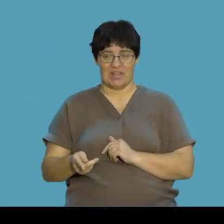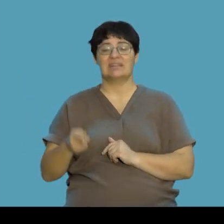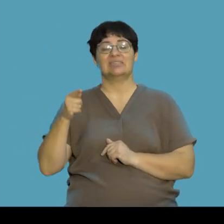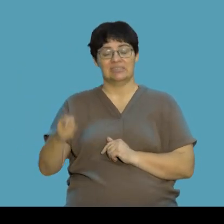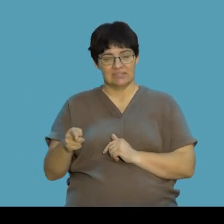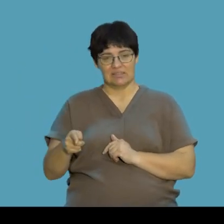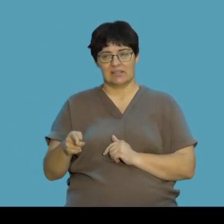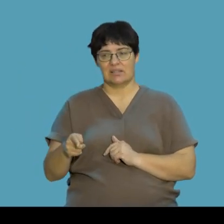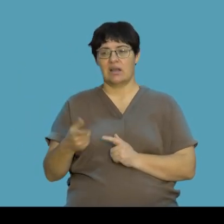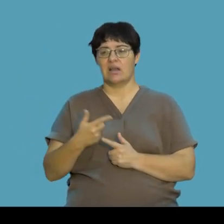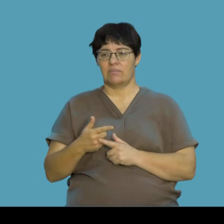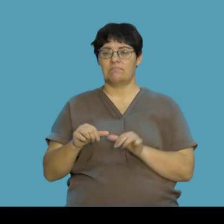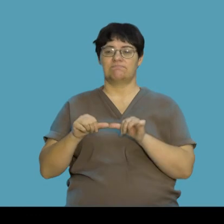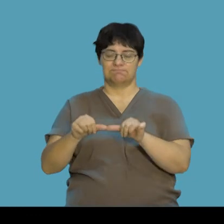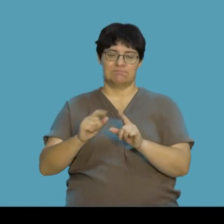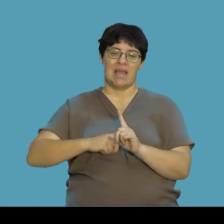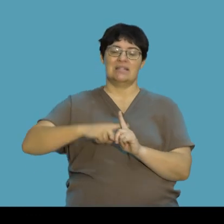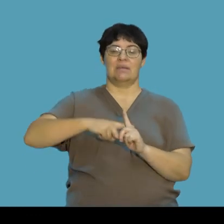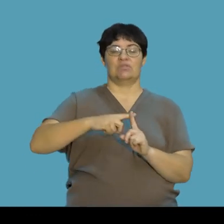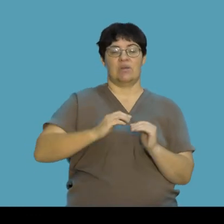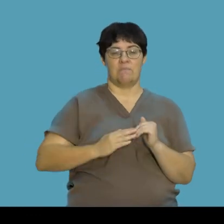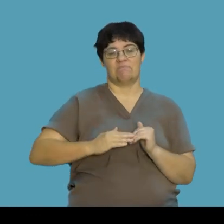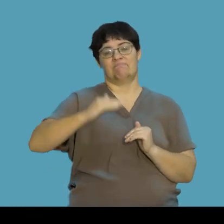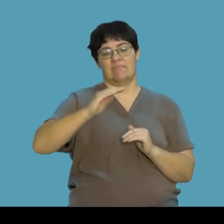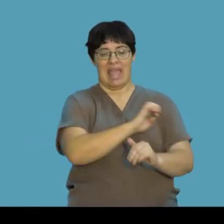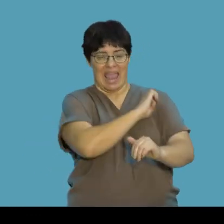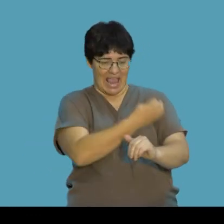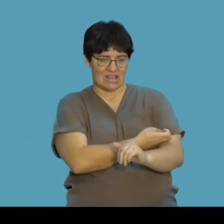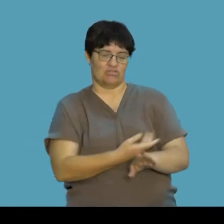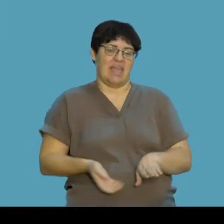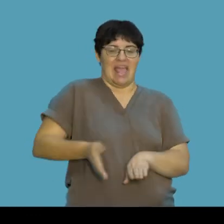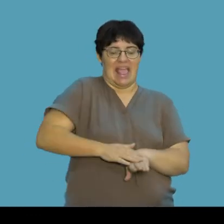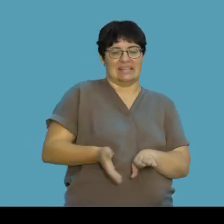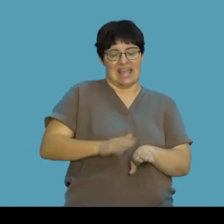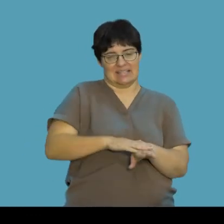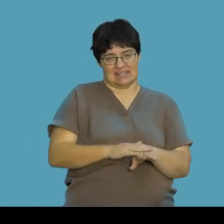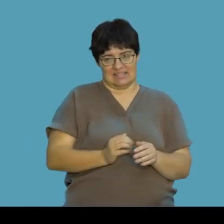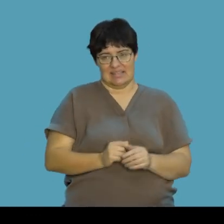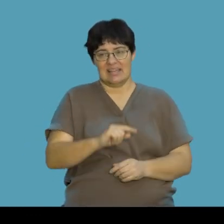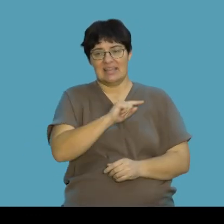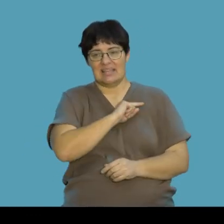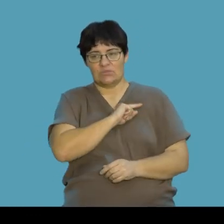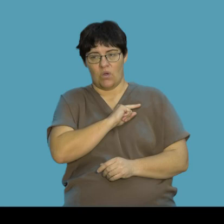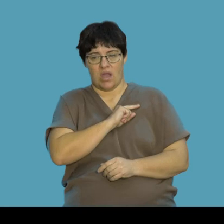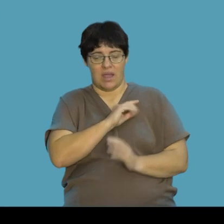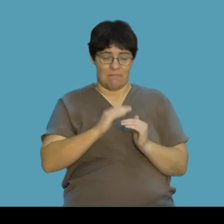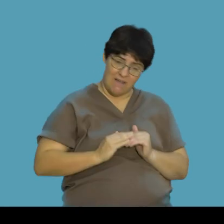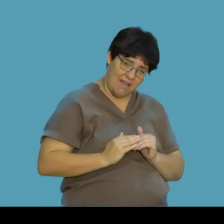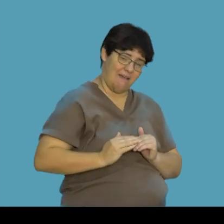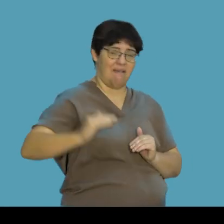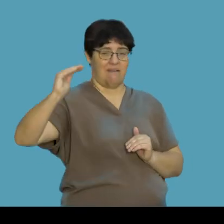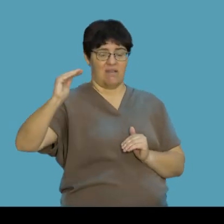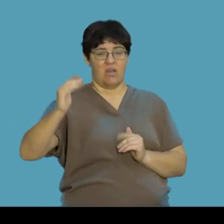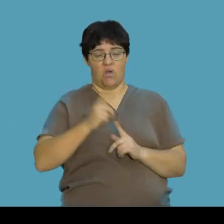they continue again to absorb even more energy, and the temperature rises. That's why there was a sharp increase of